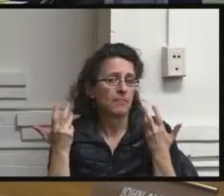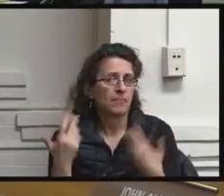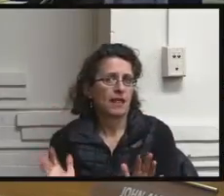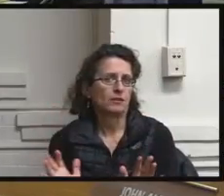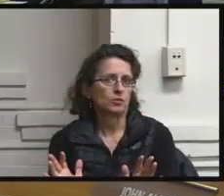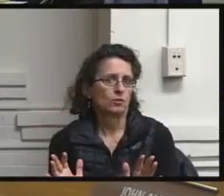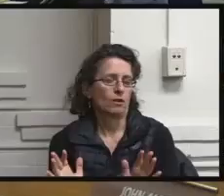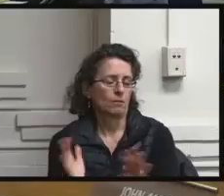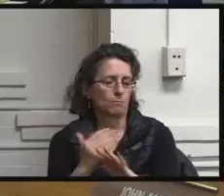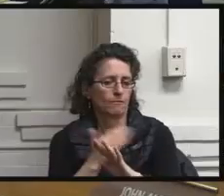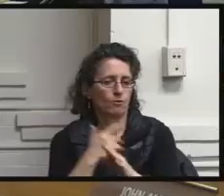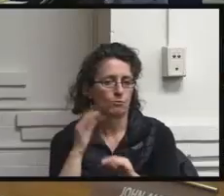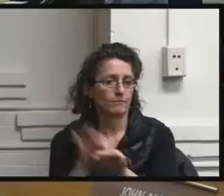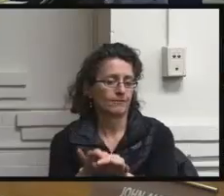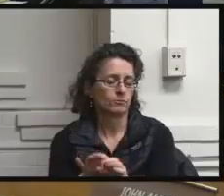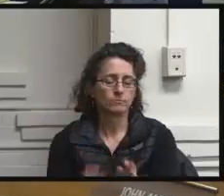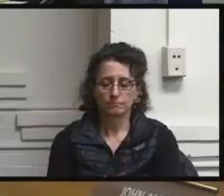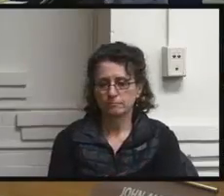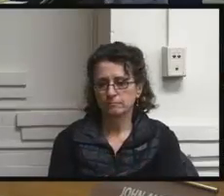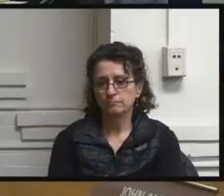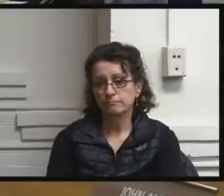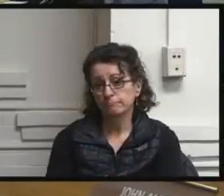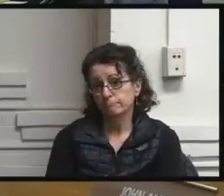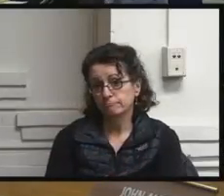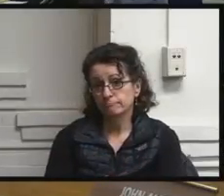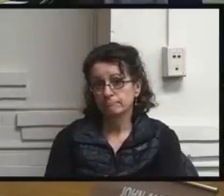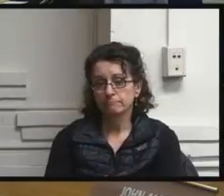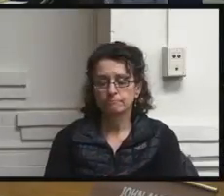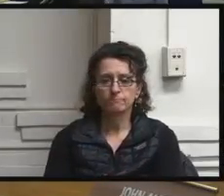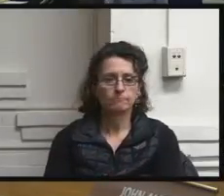we can, well, that's before I can vote on it.